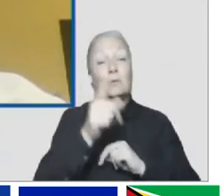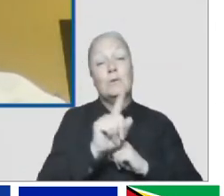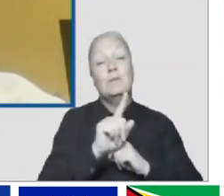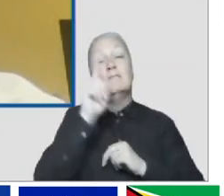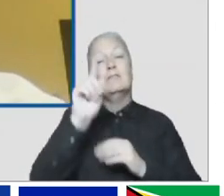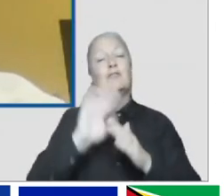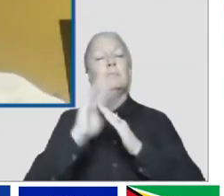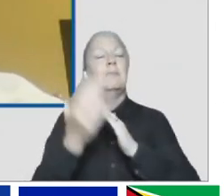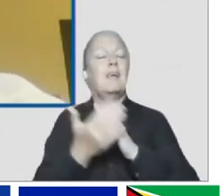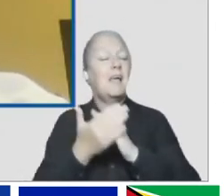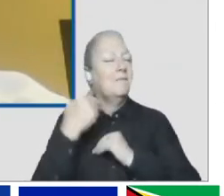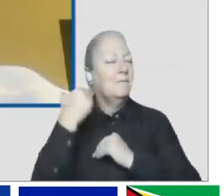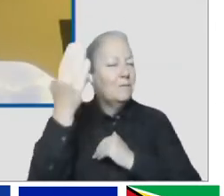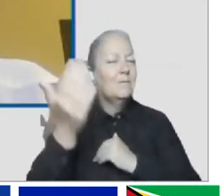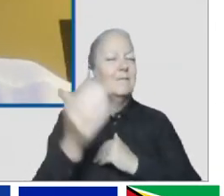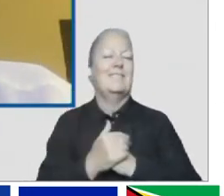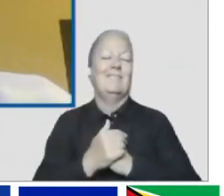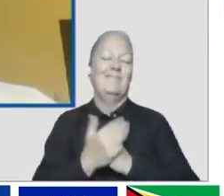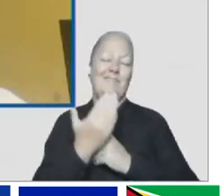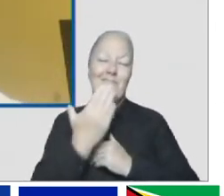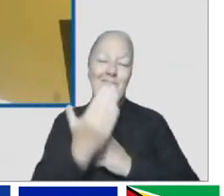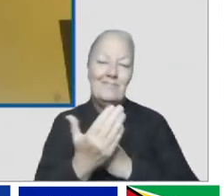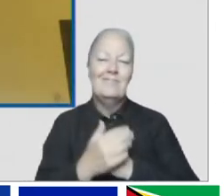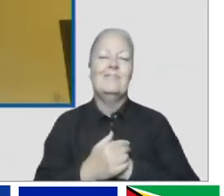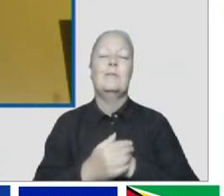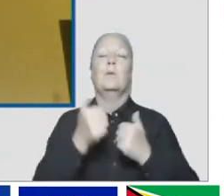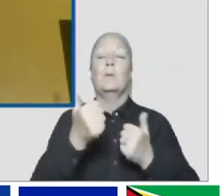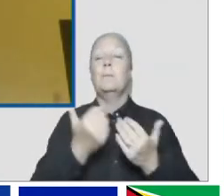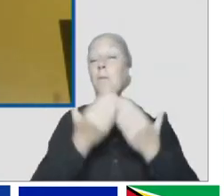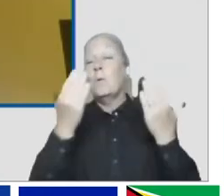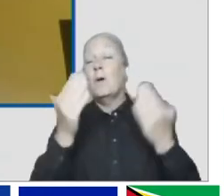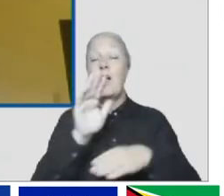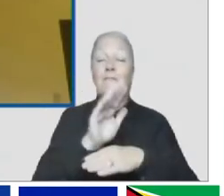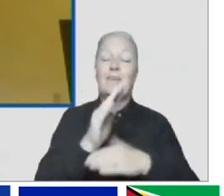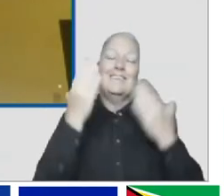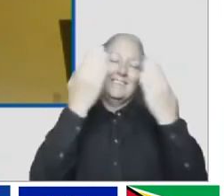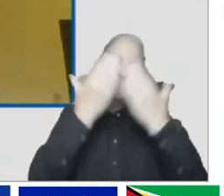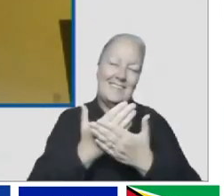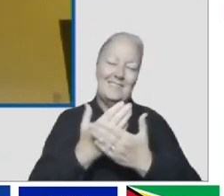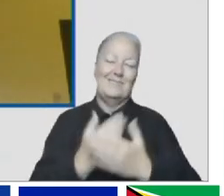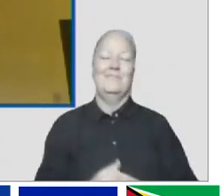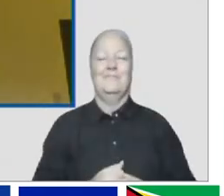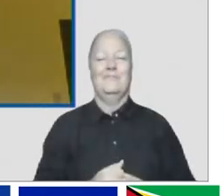And good morning, good afternoon, good evening. Thank you.